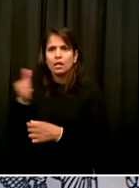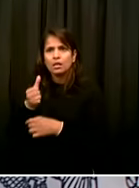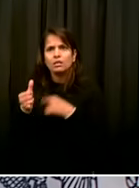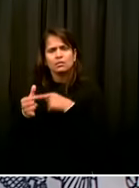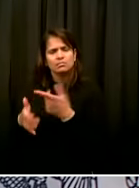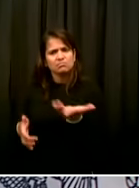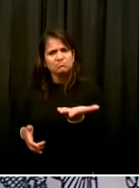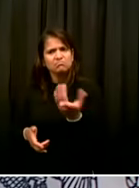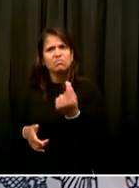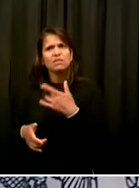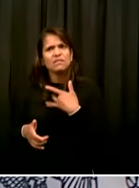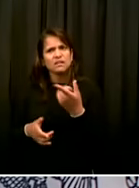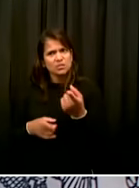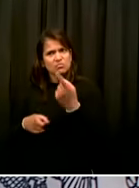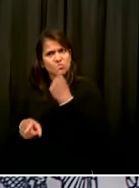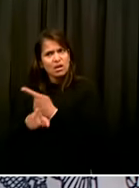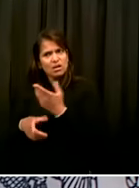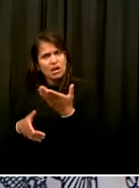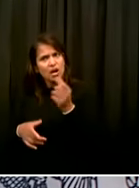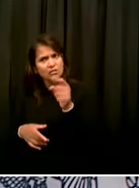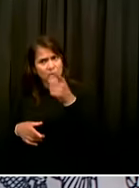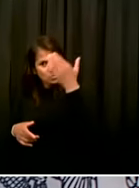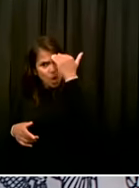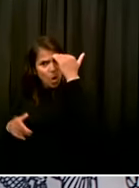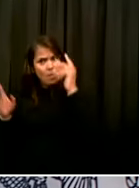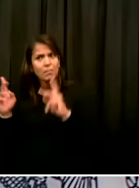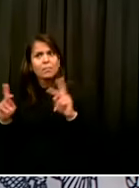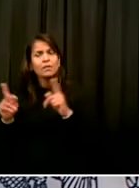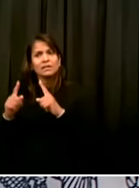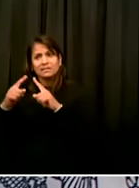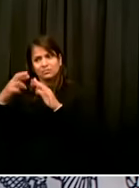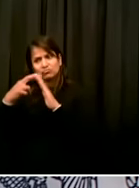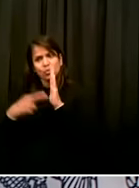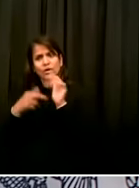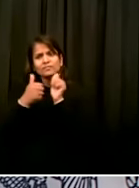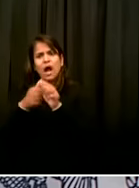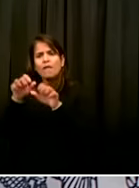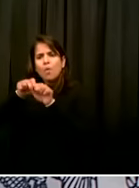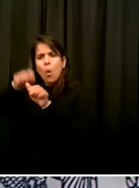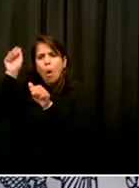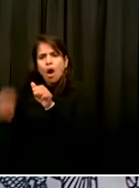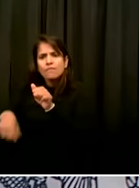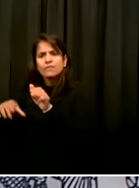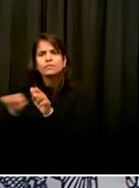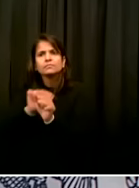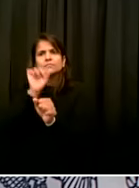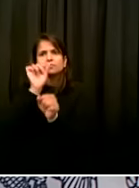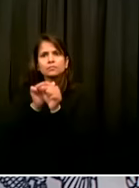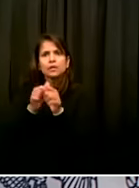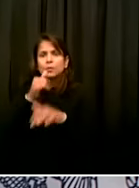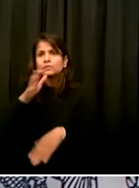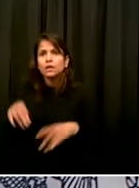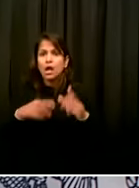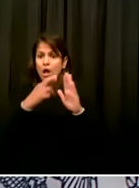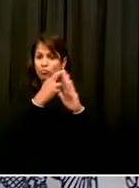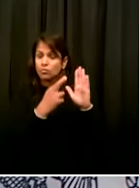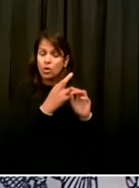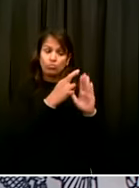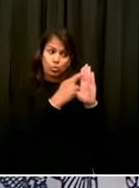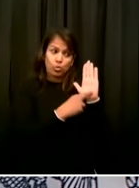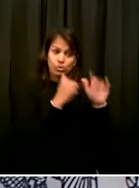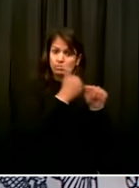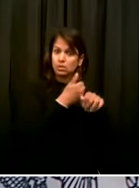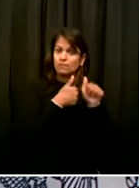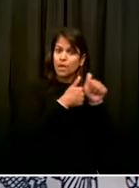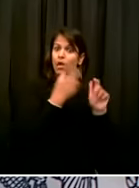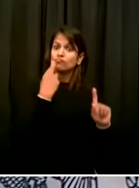know that there perhaps should be a directive around it or, you know, a specific guideline. I'm not sure that people know whether they should be any differences